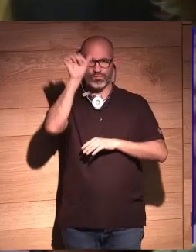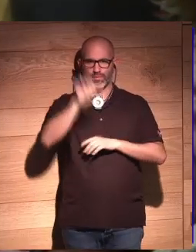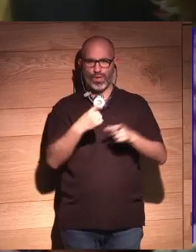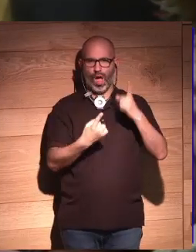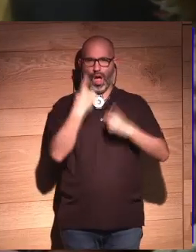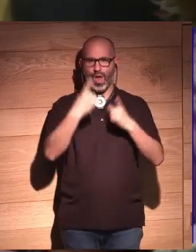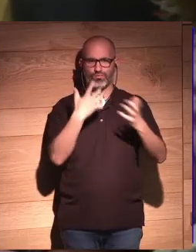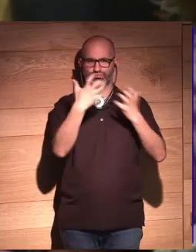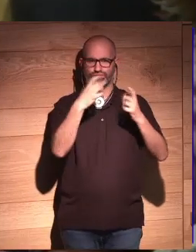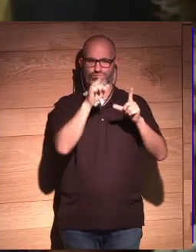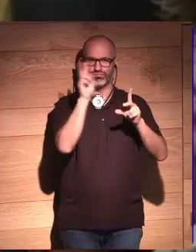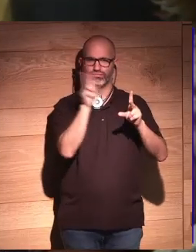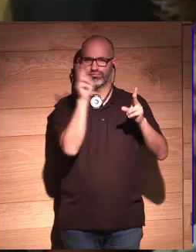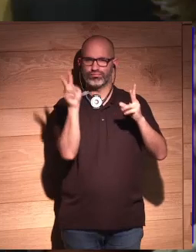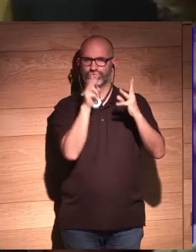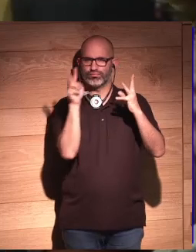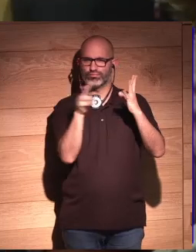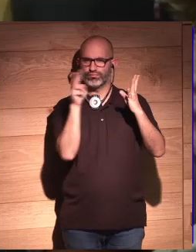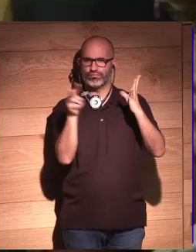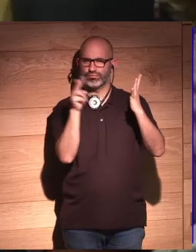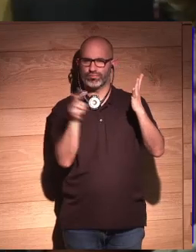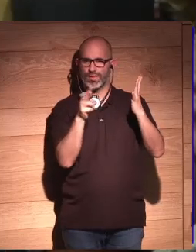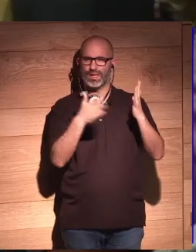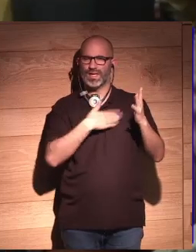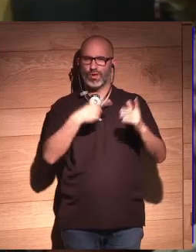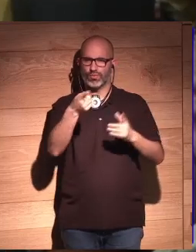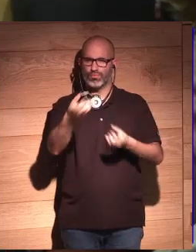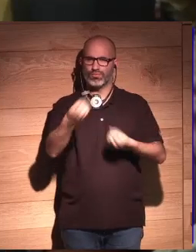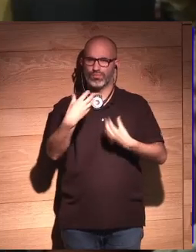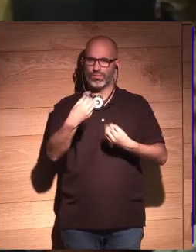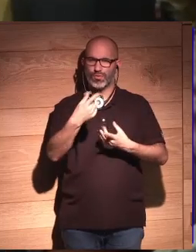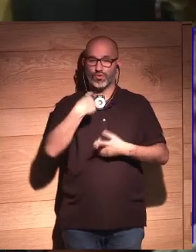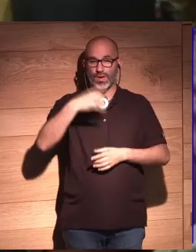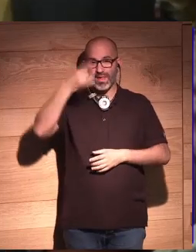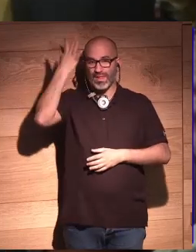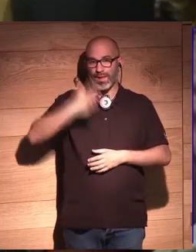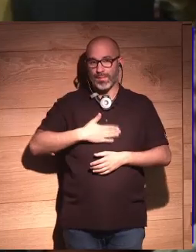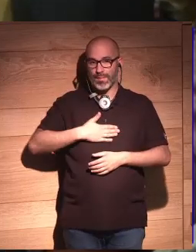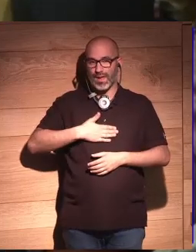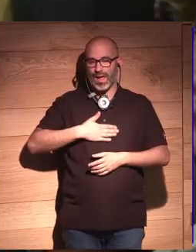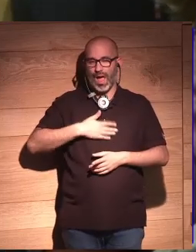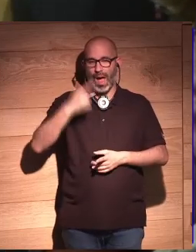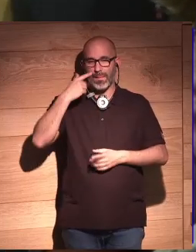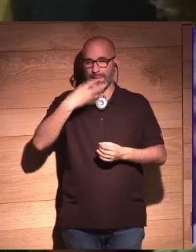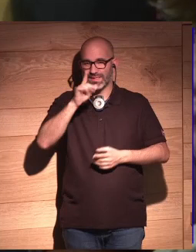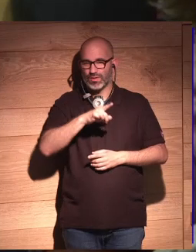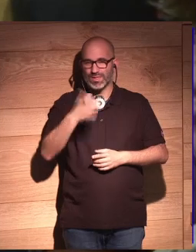I would like you to comment on this idea I have, that on talking about virtual reality, there is a